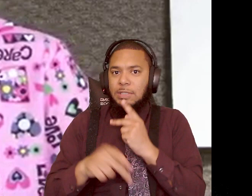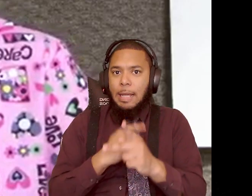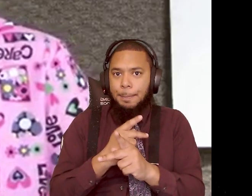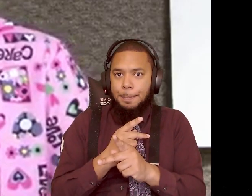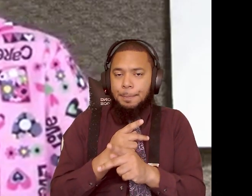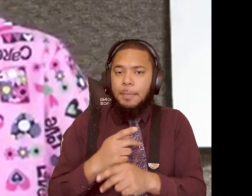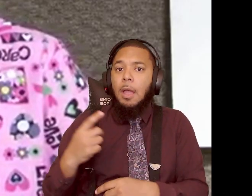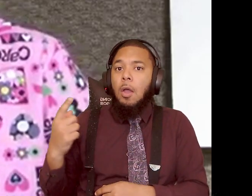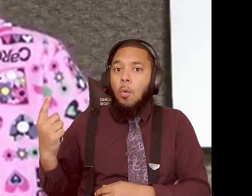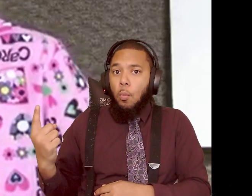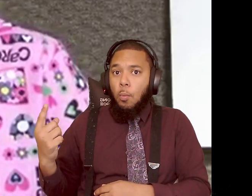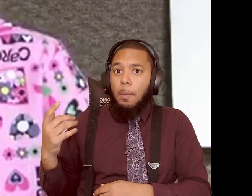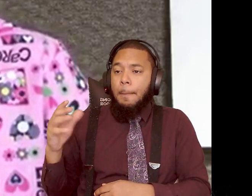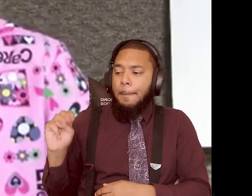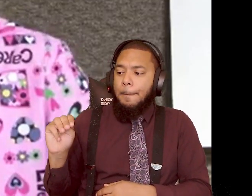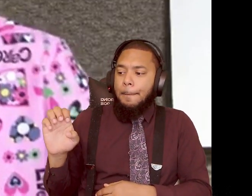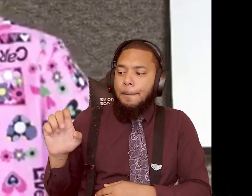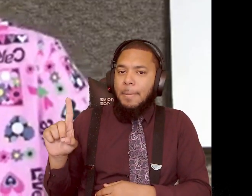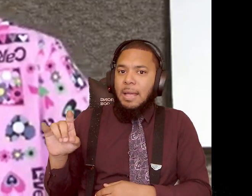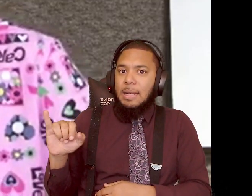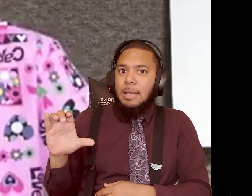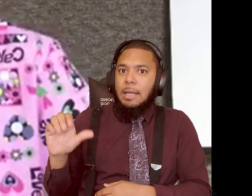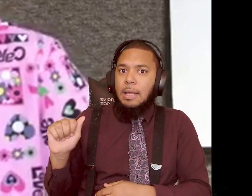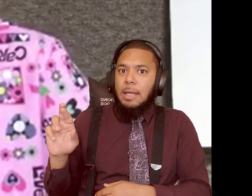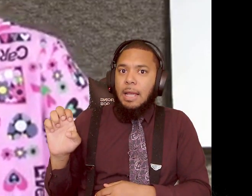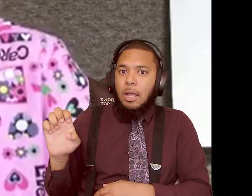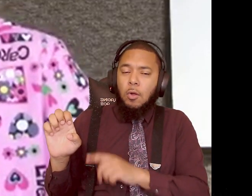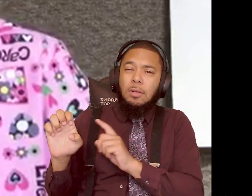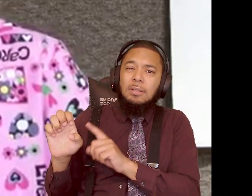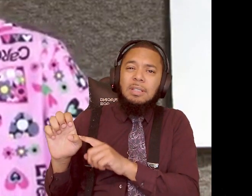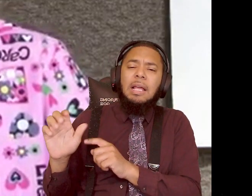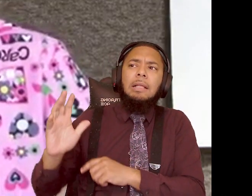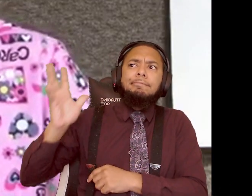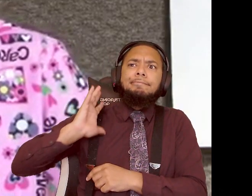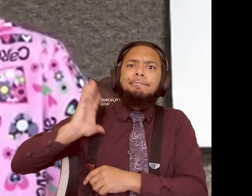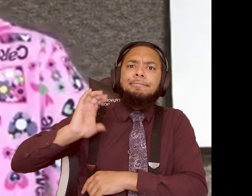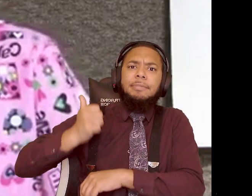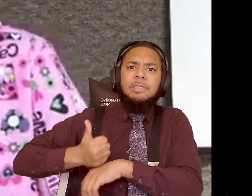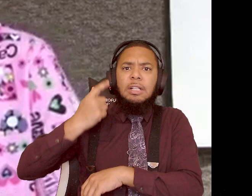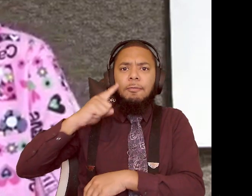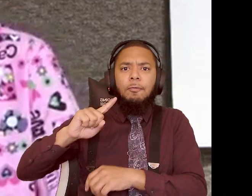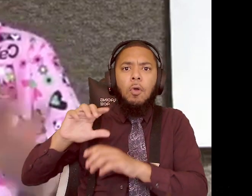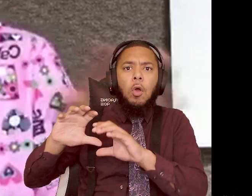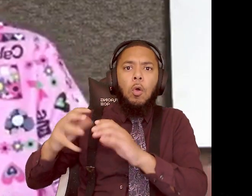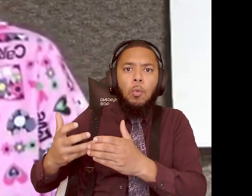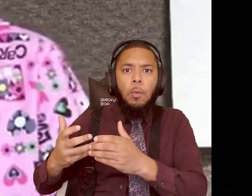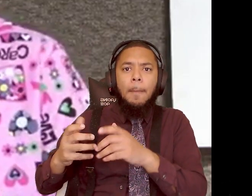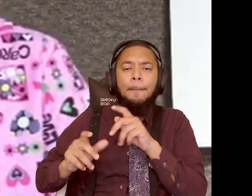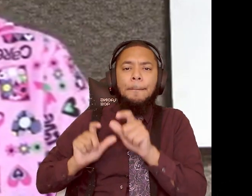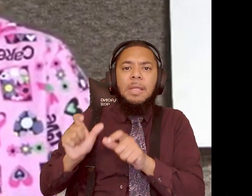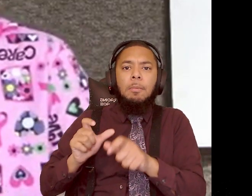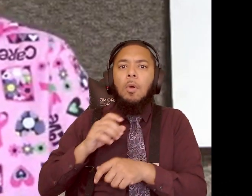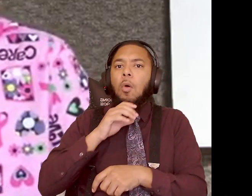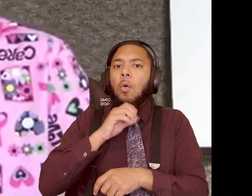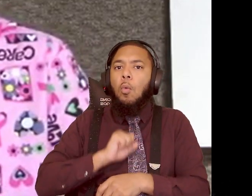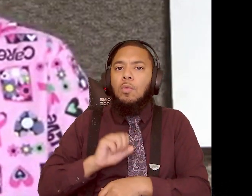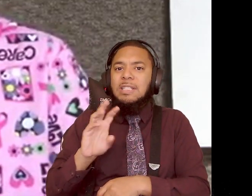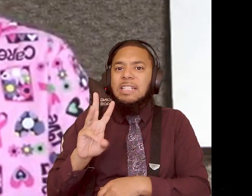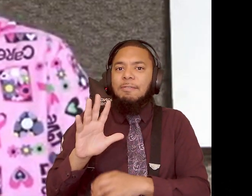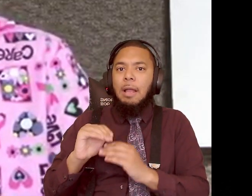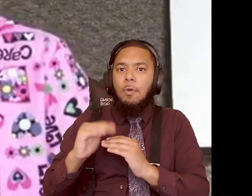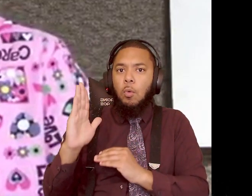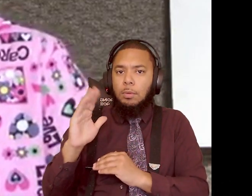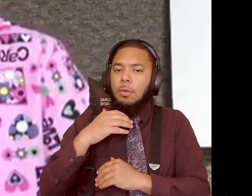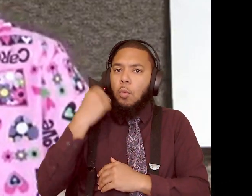Medicare. Medicare is a program that was set up originally for people that were 65 years and older.